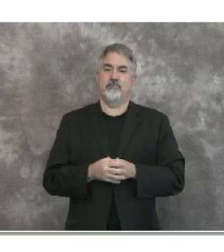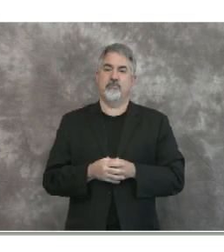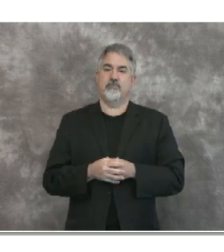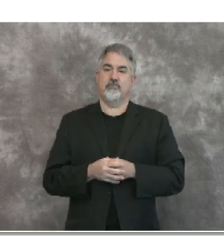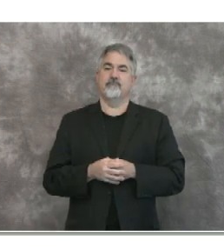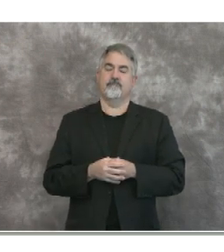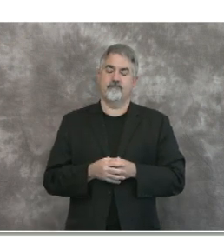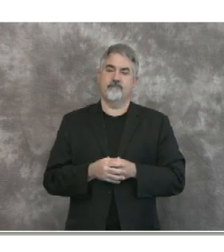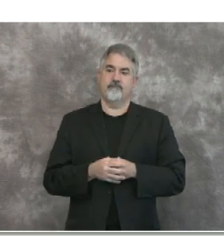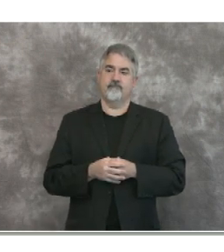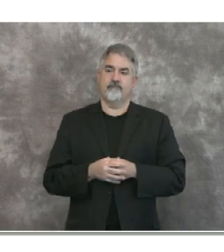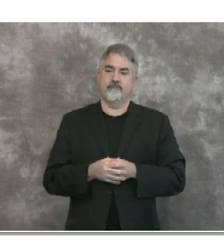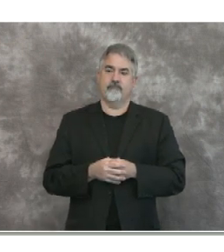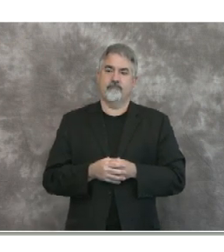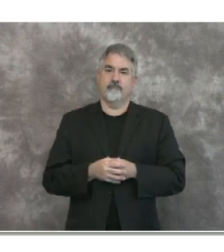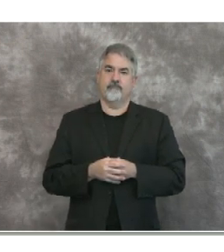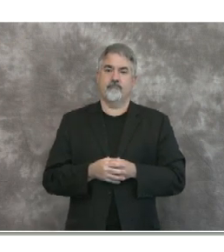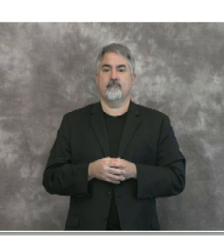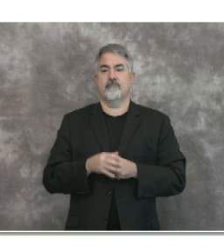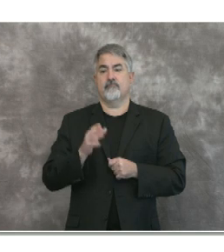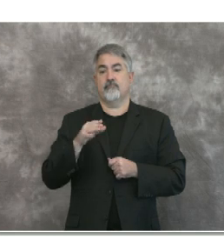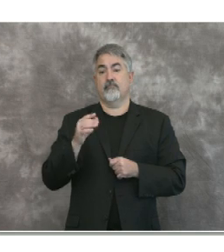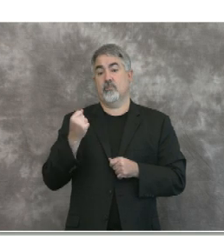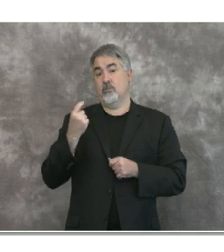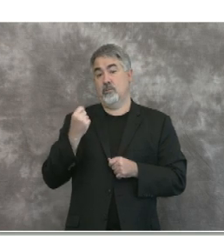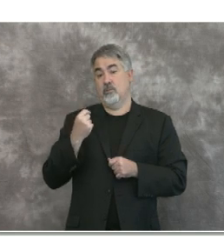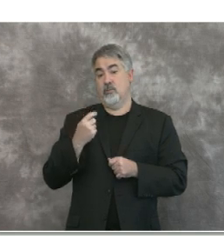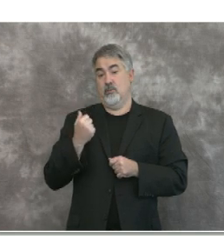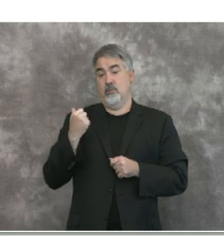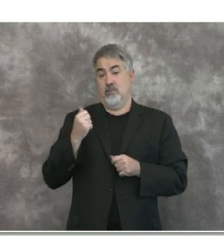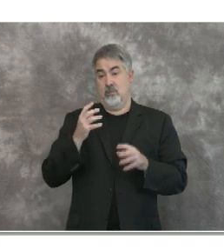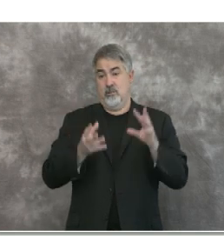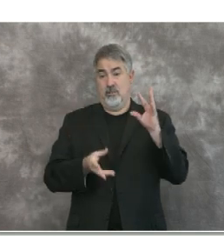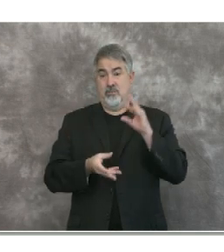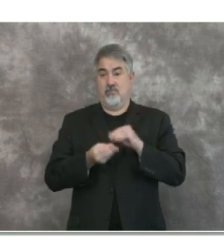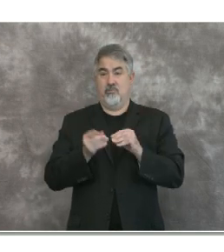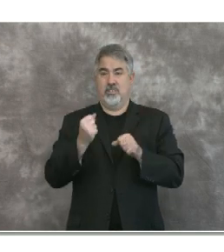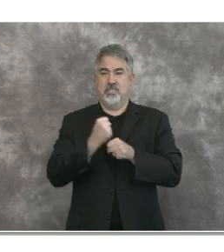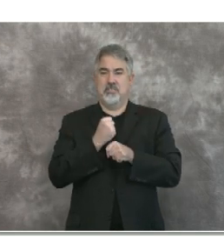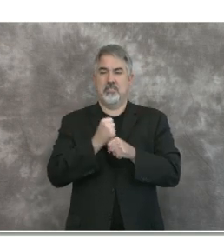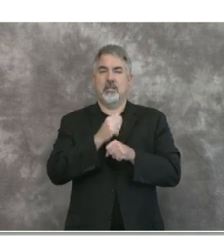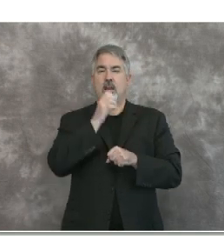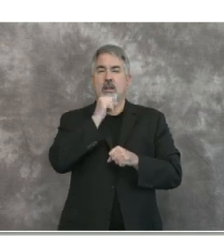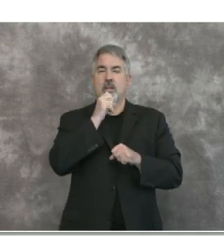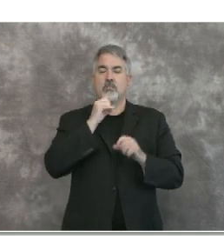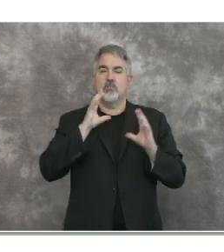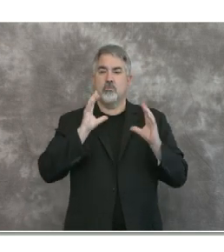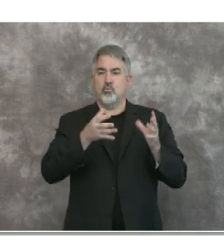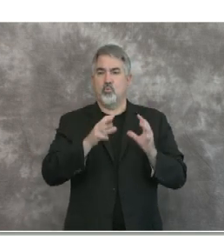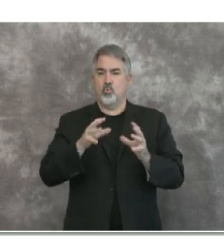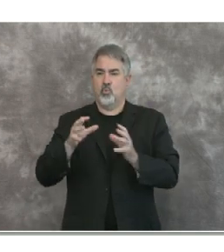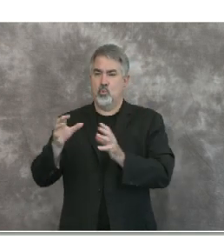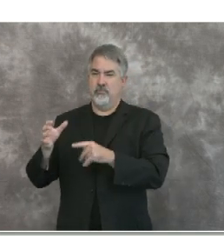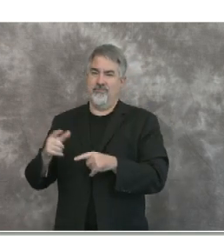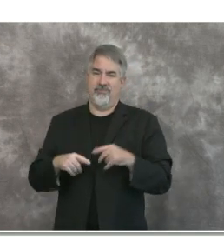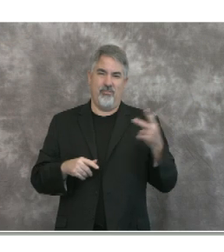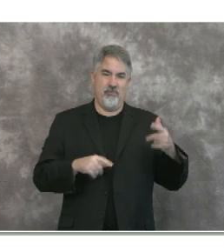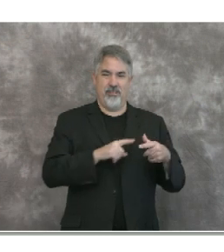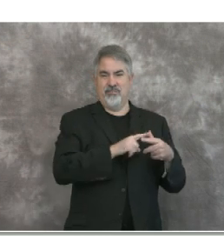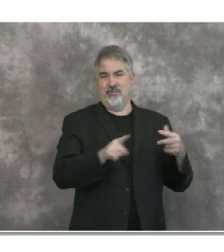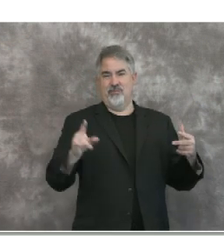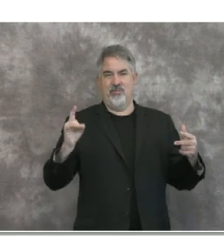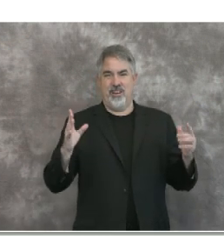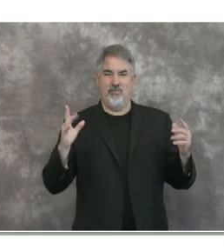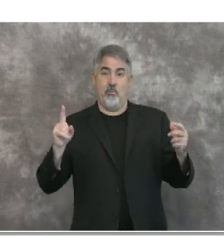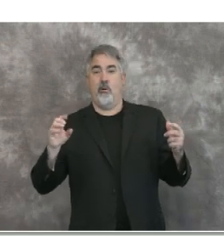yesterday. Of the total number of cases, the age range is from 3 months to 101